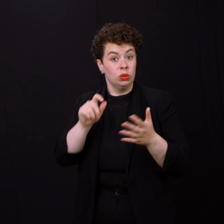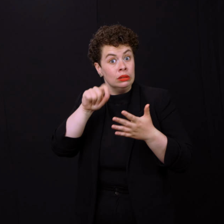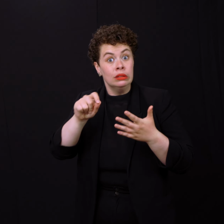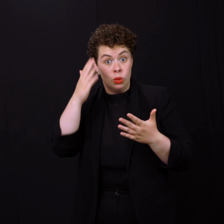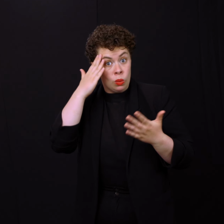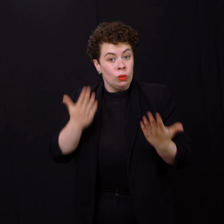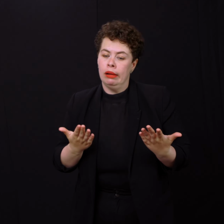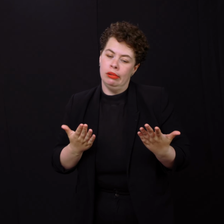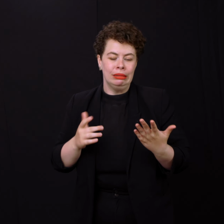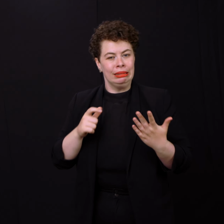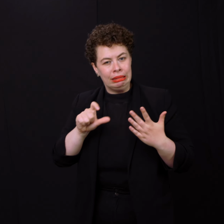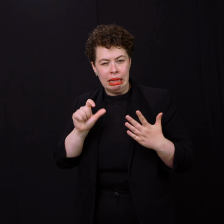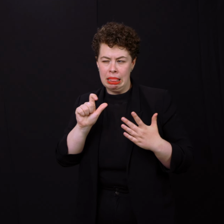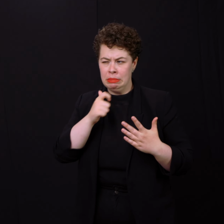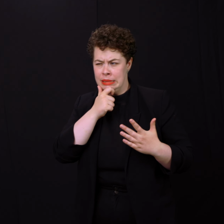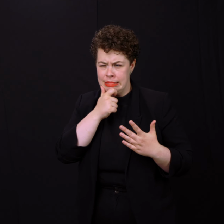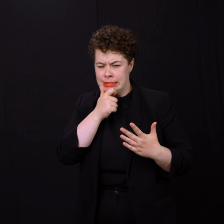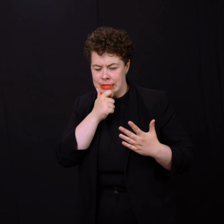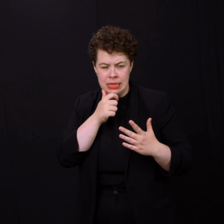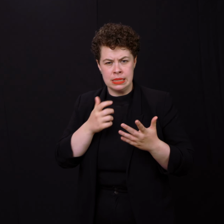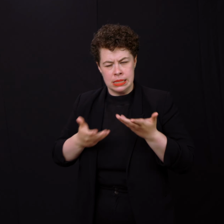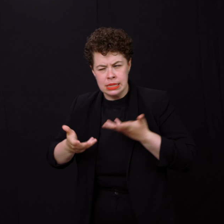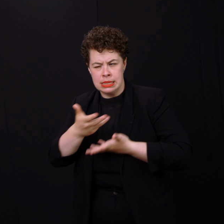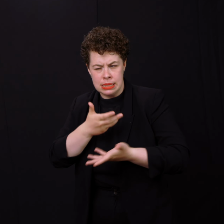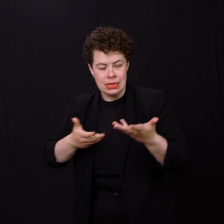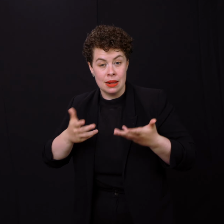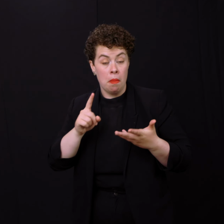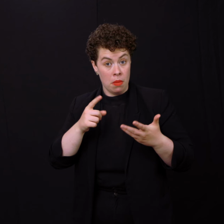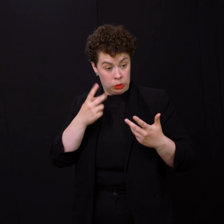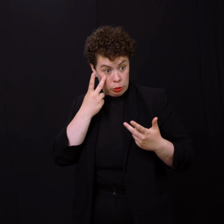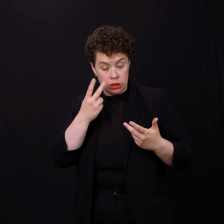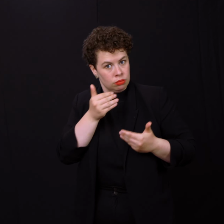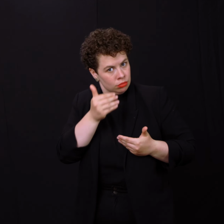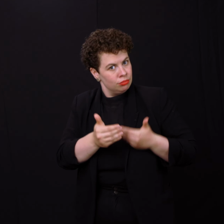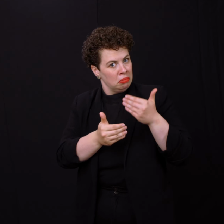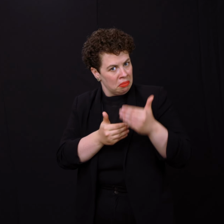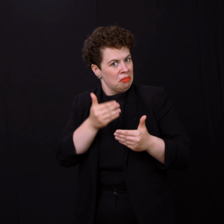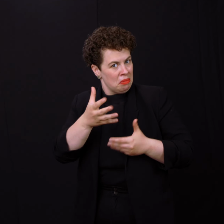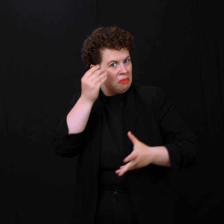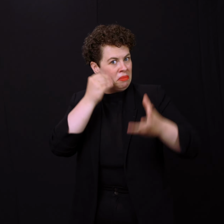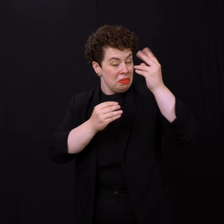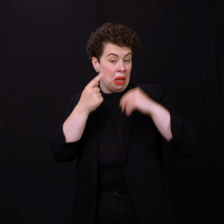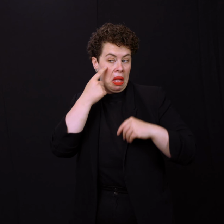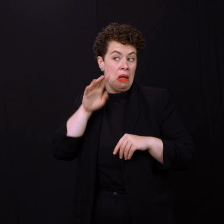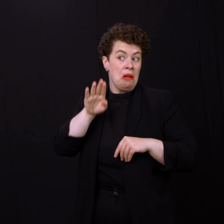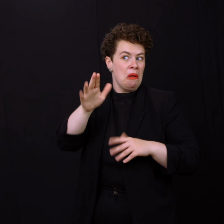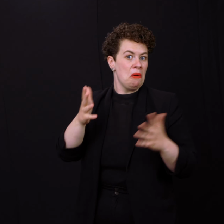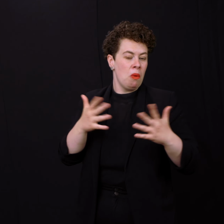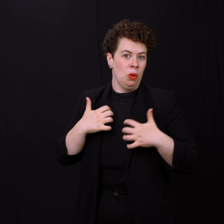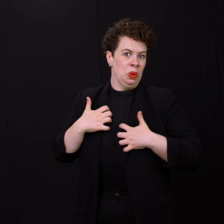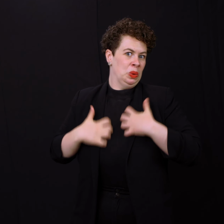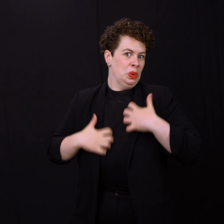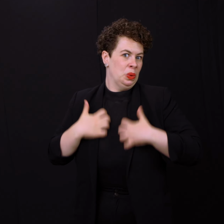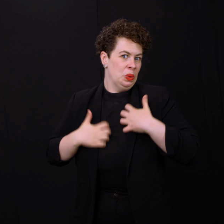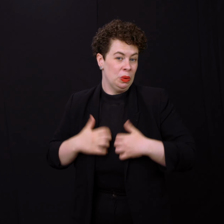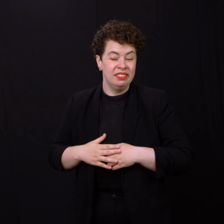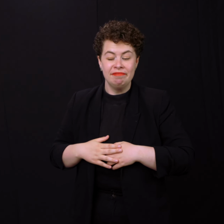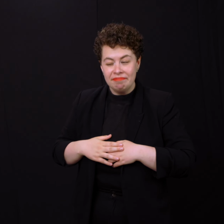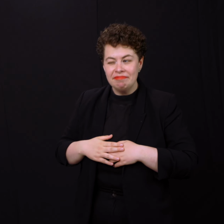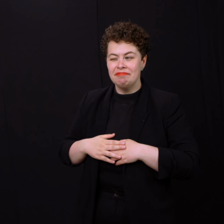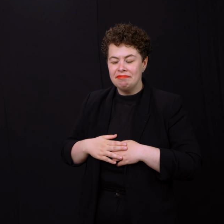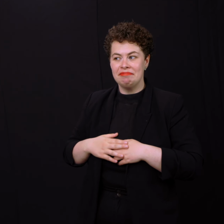but we are really heartened by the progress we're making, and we're looking forward to the future. Yeah, well, me too. And if I want to